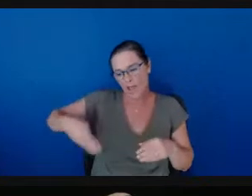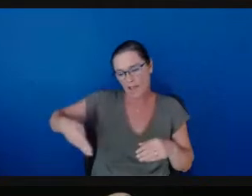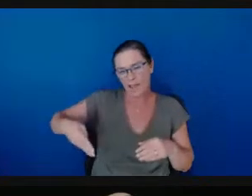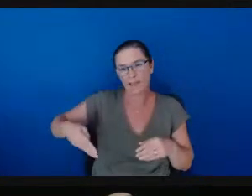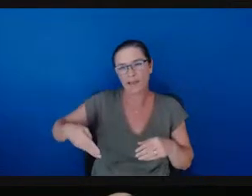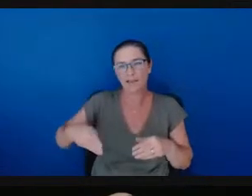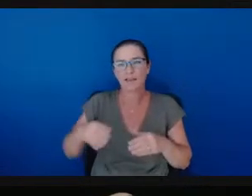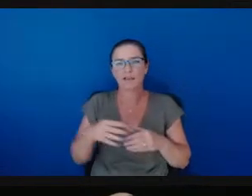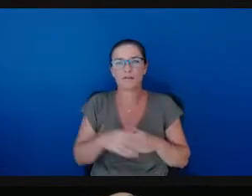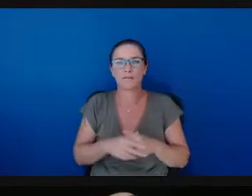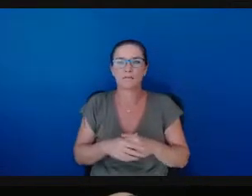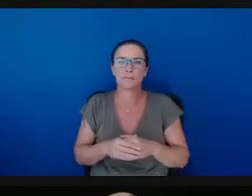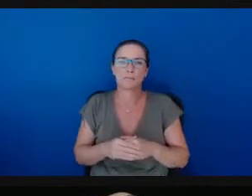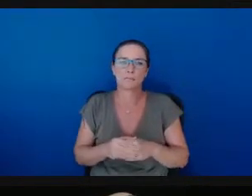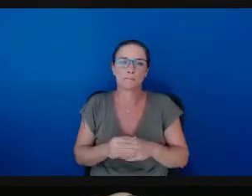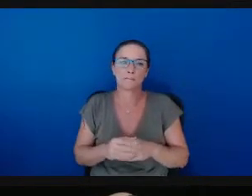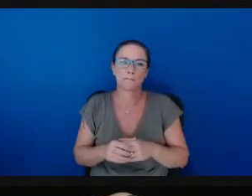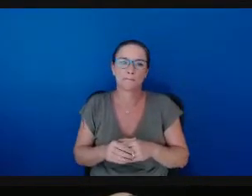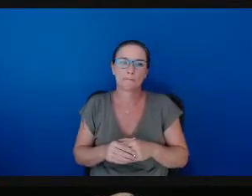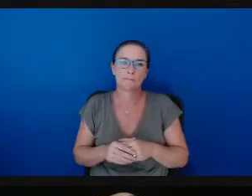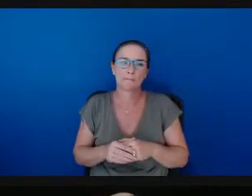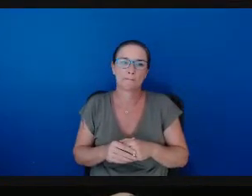just one of the